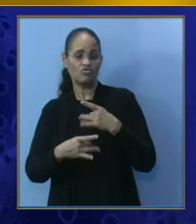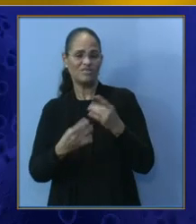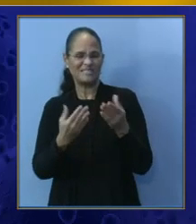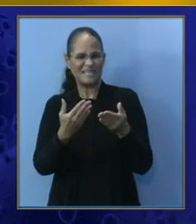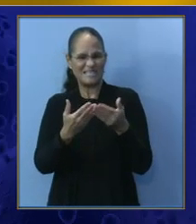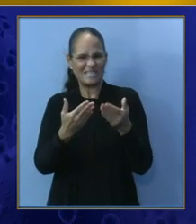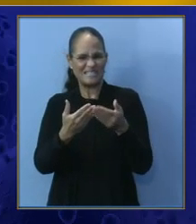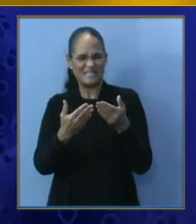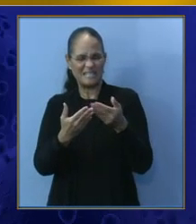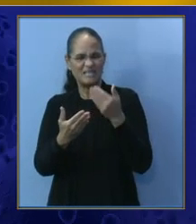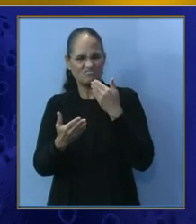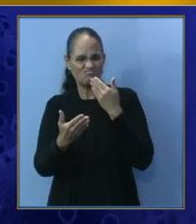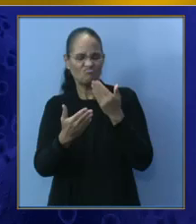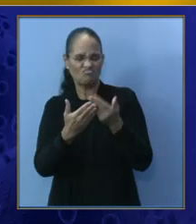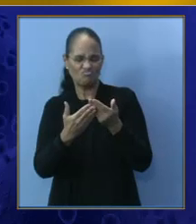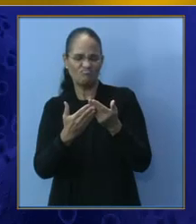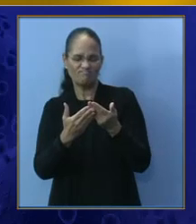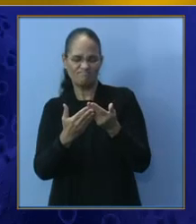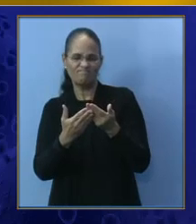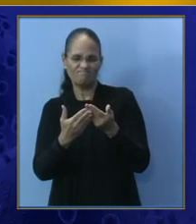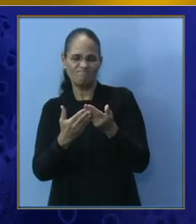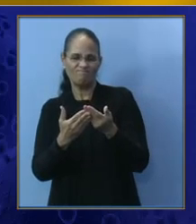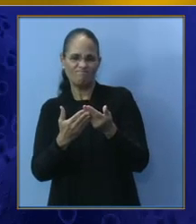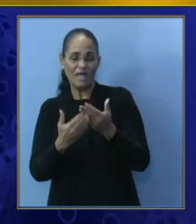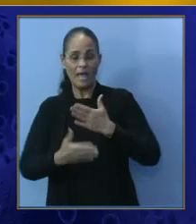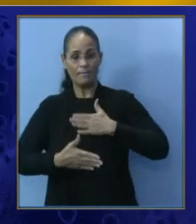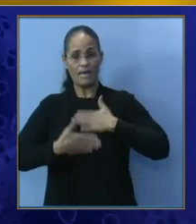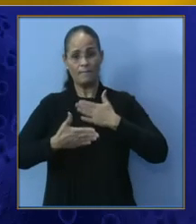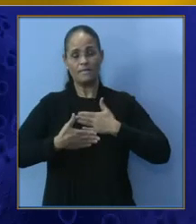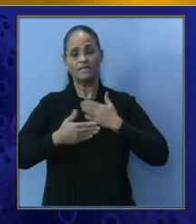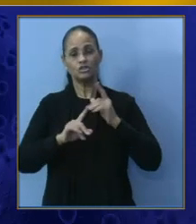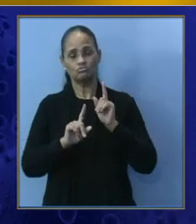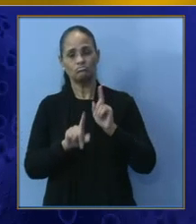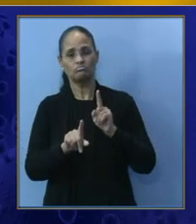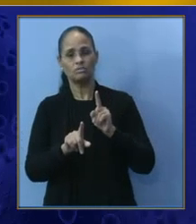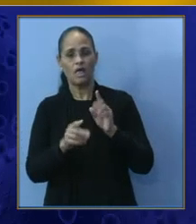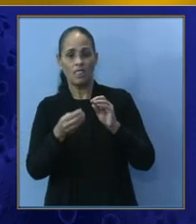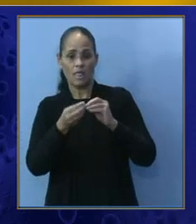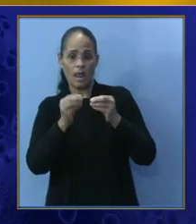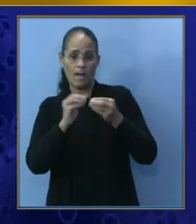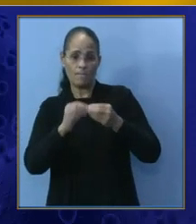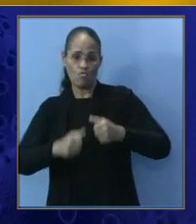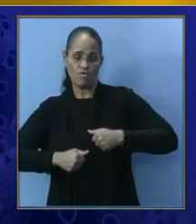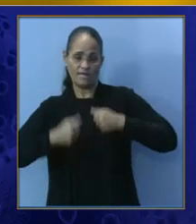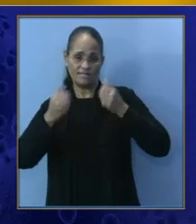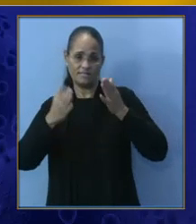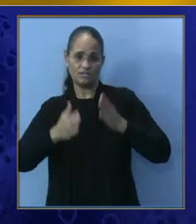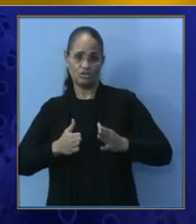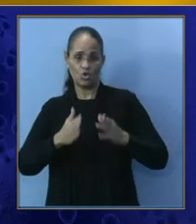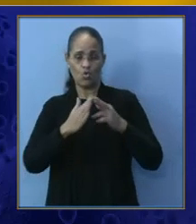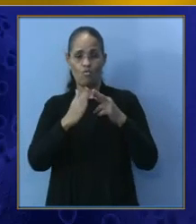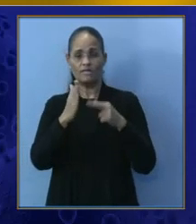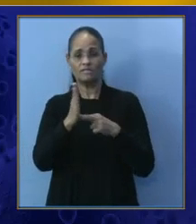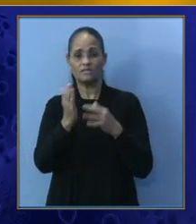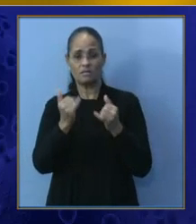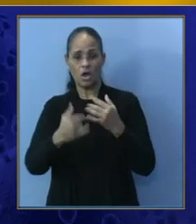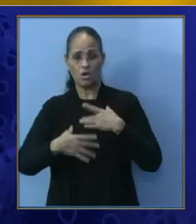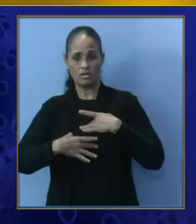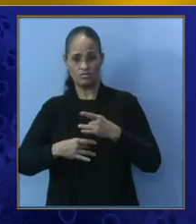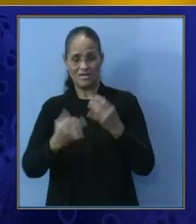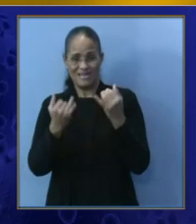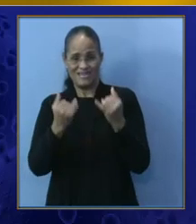easily, efficiently, and conveniently. And I'm happy to report that the number of residents who have registered their interest to date